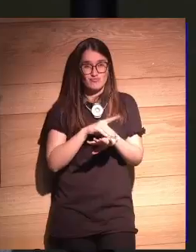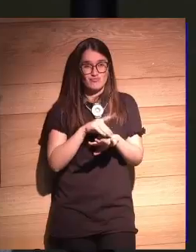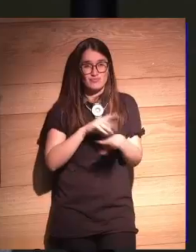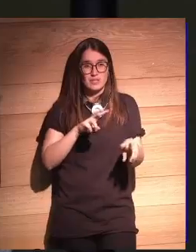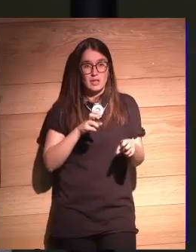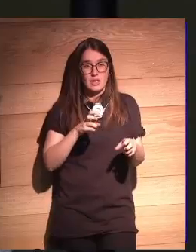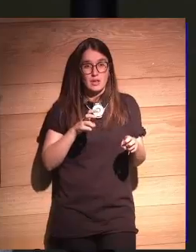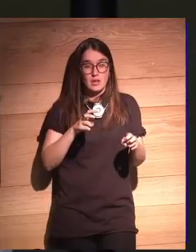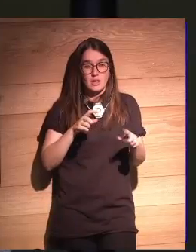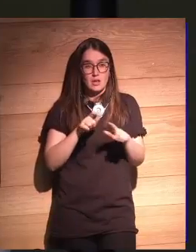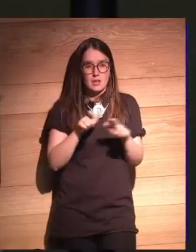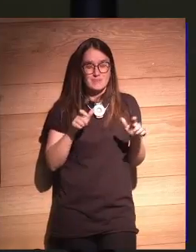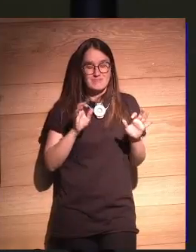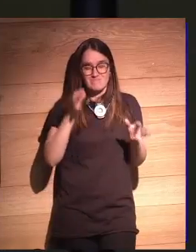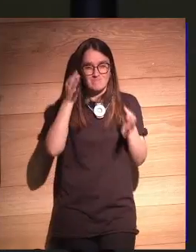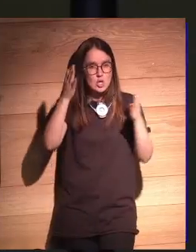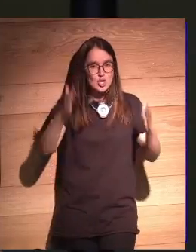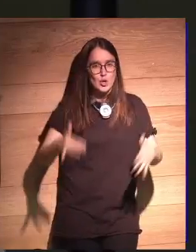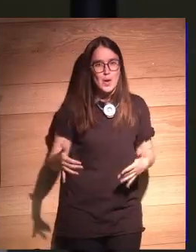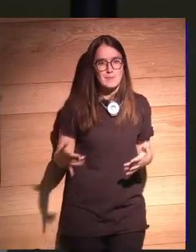cities have